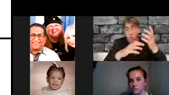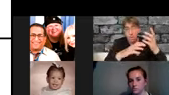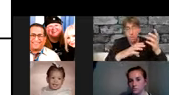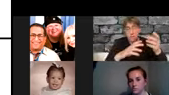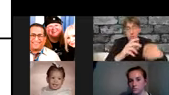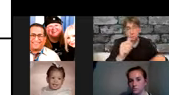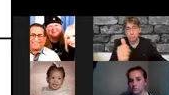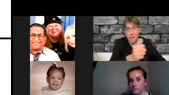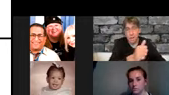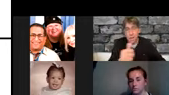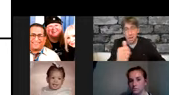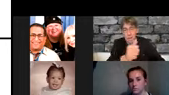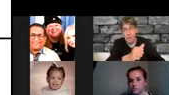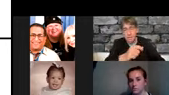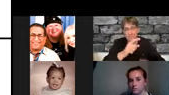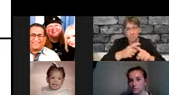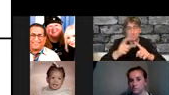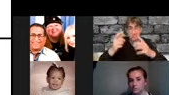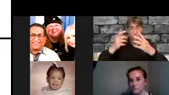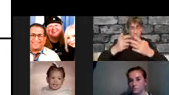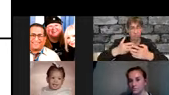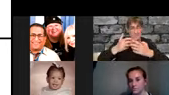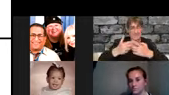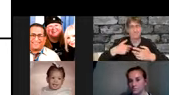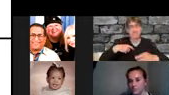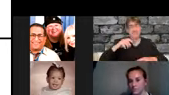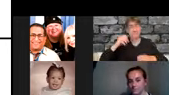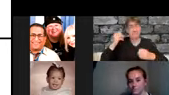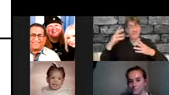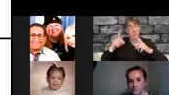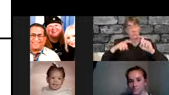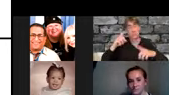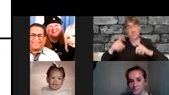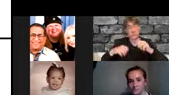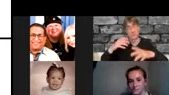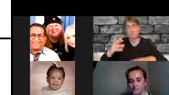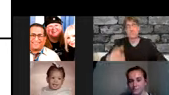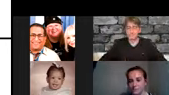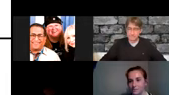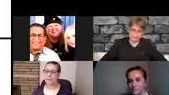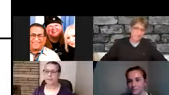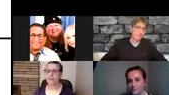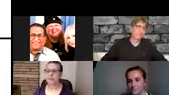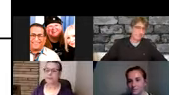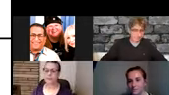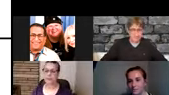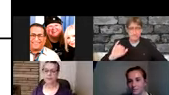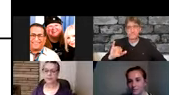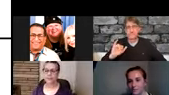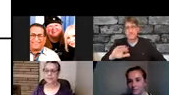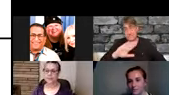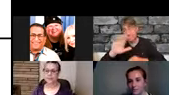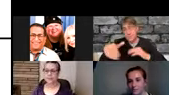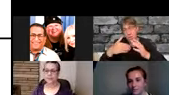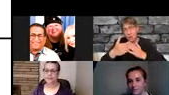Okay. Those are all my questions about it. No, they're all good questions, and we appreciate them. So